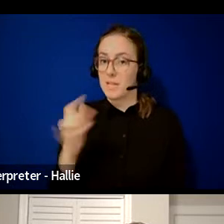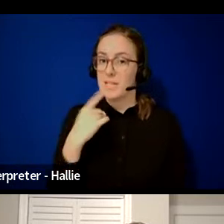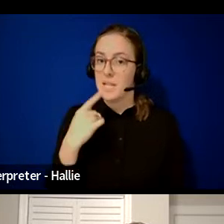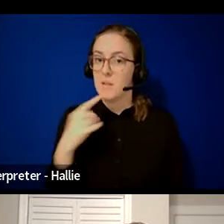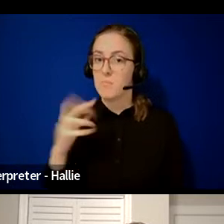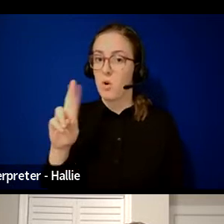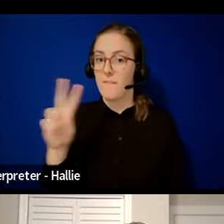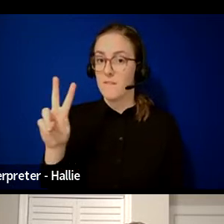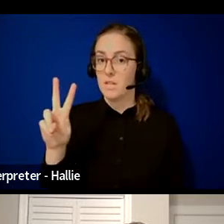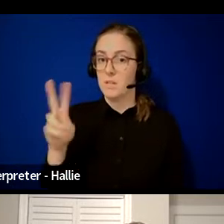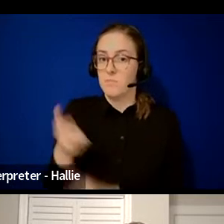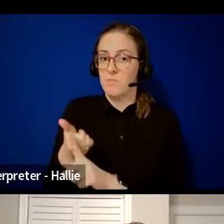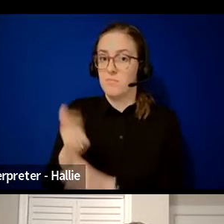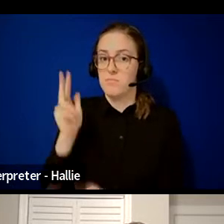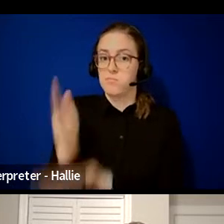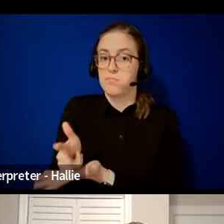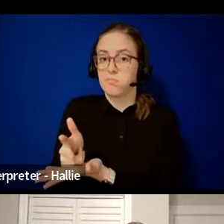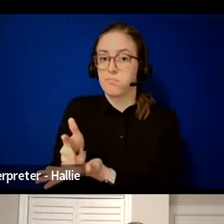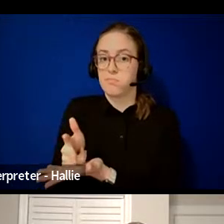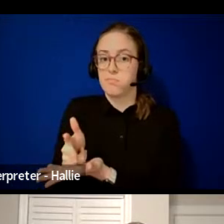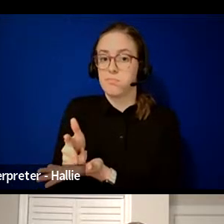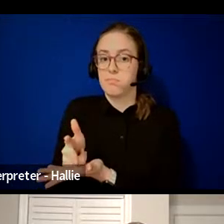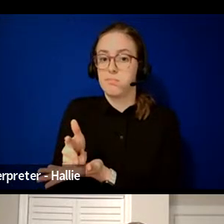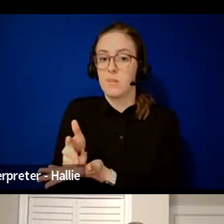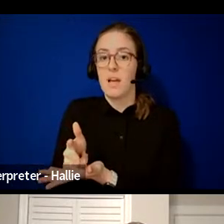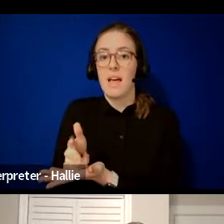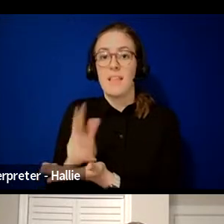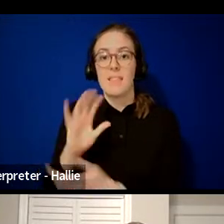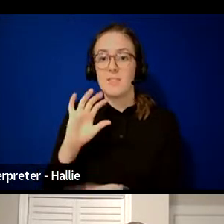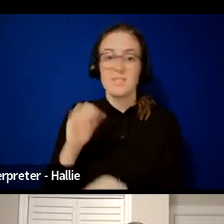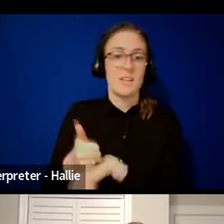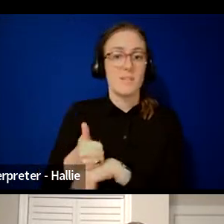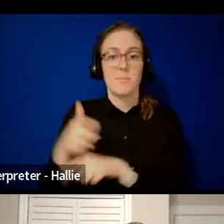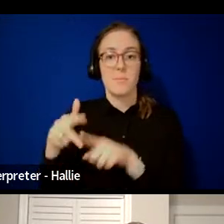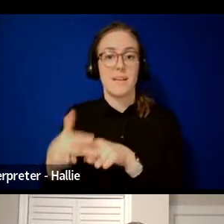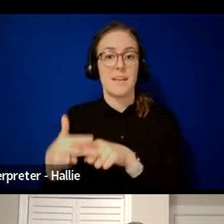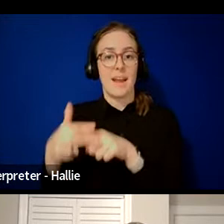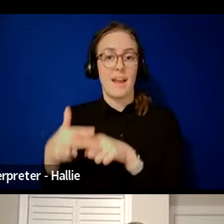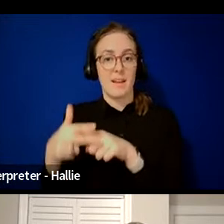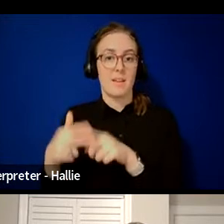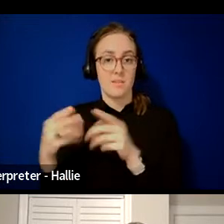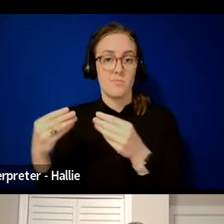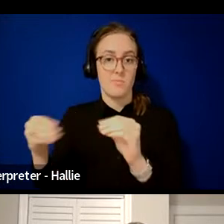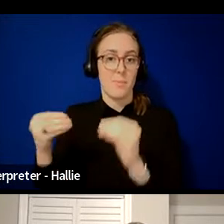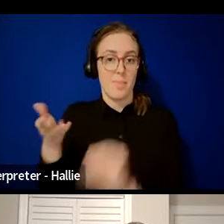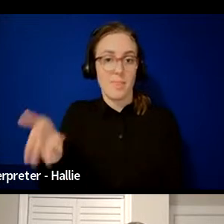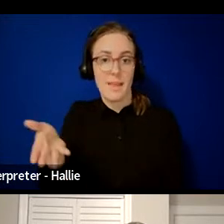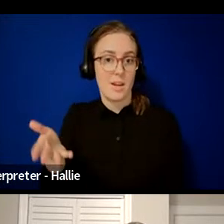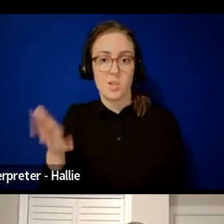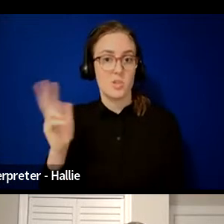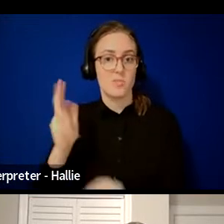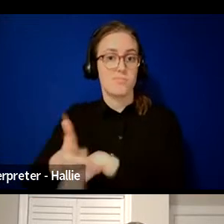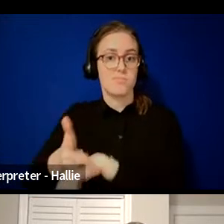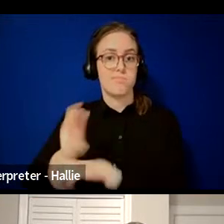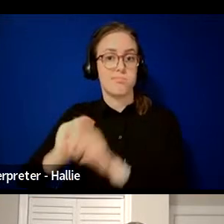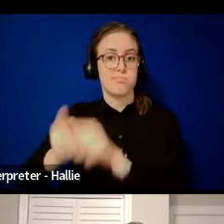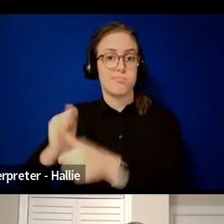there. They set it up a mechanic shop back there and everything, and it was just